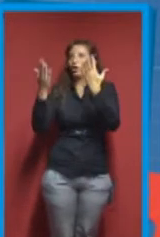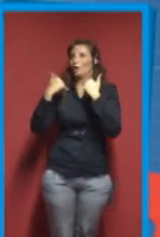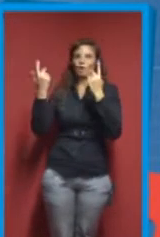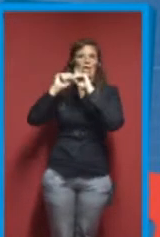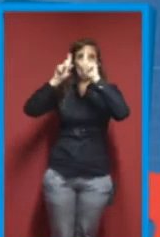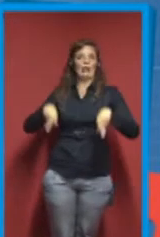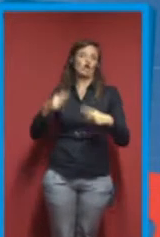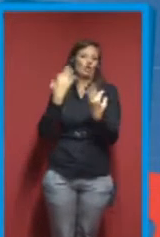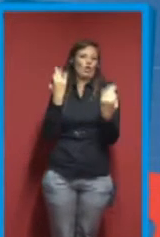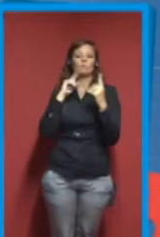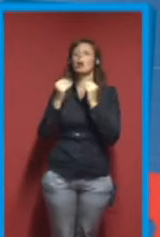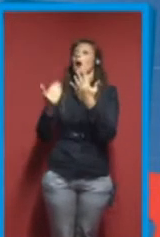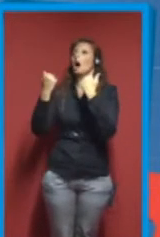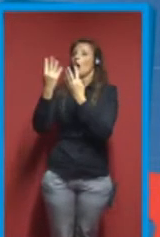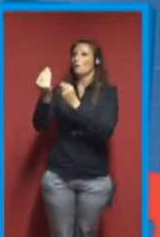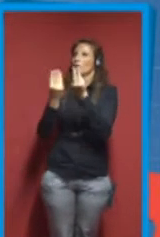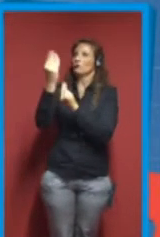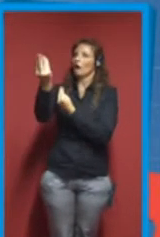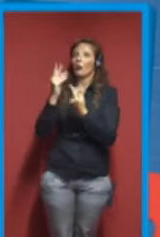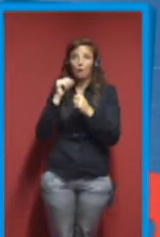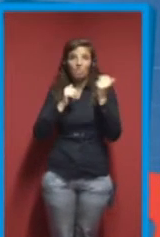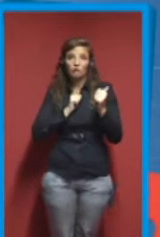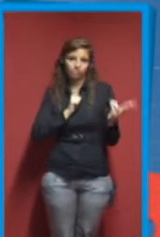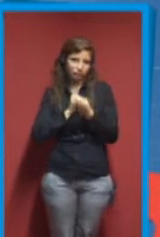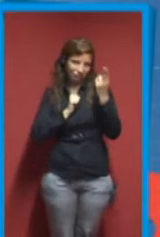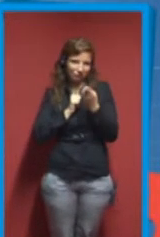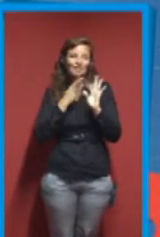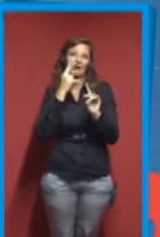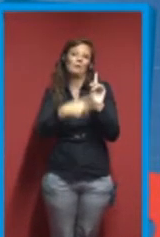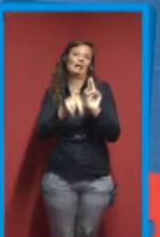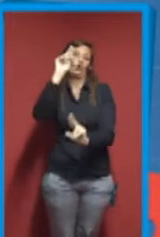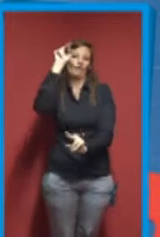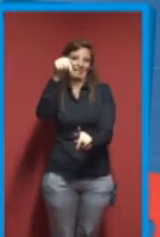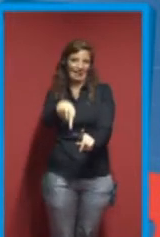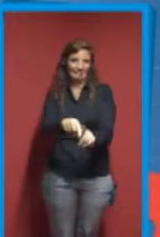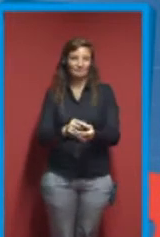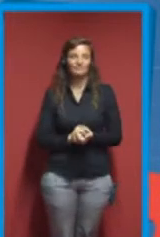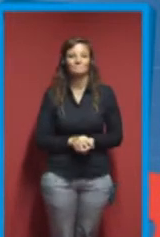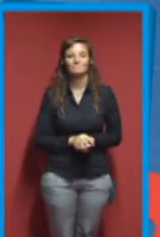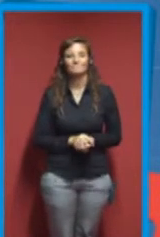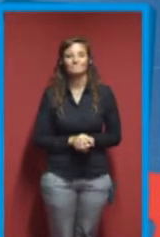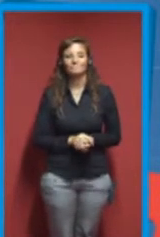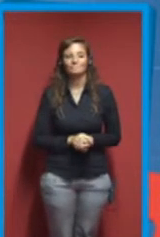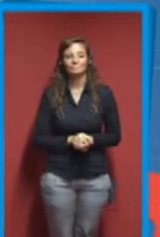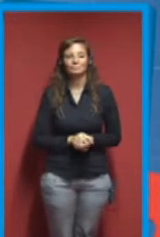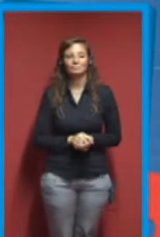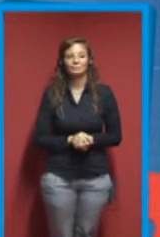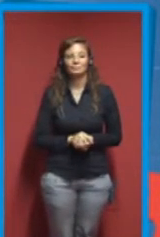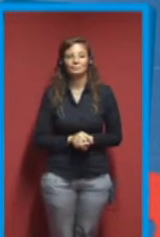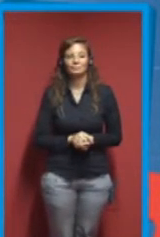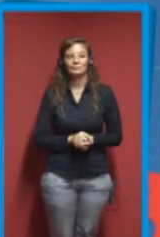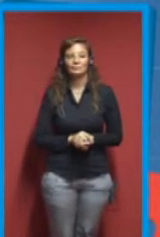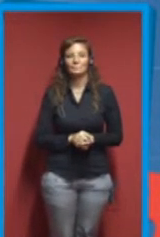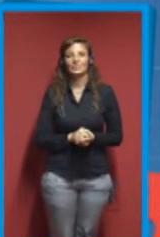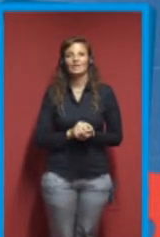hype. You can't 3D print your kidneys. Don't even think about it. This was last year. 3D printing was at the top of the hype